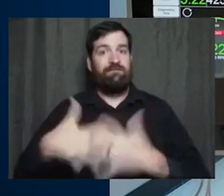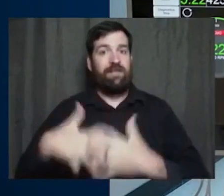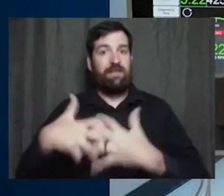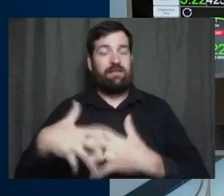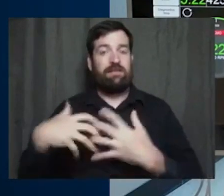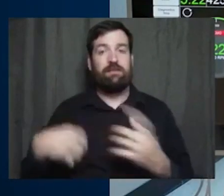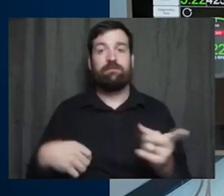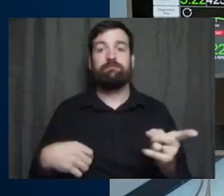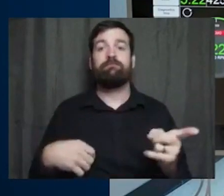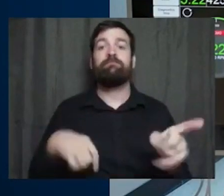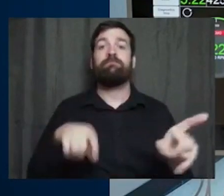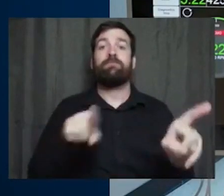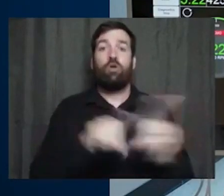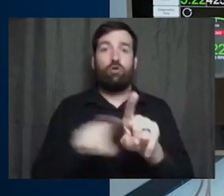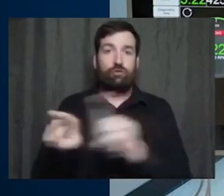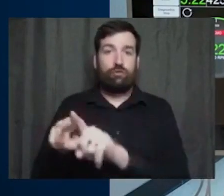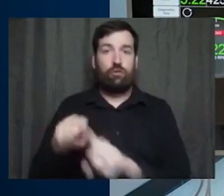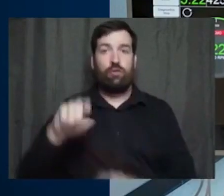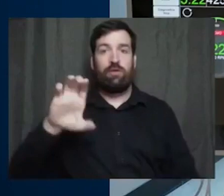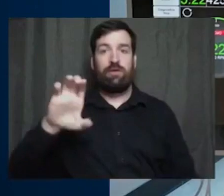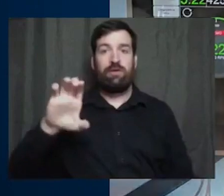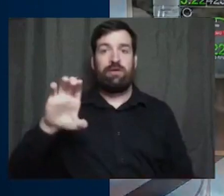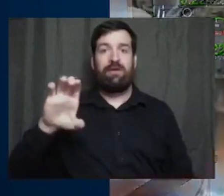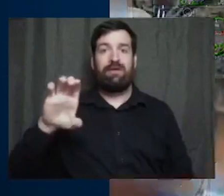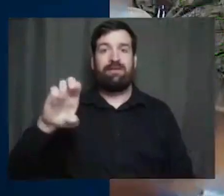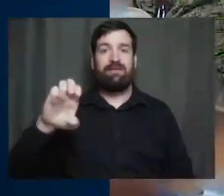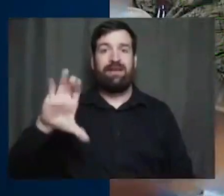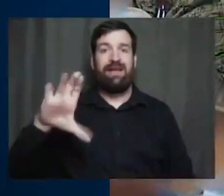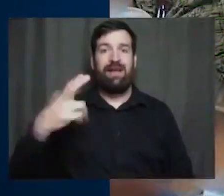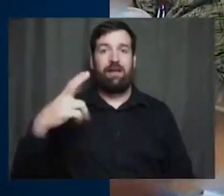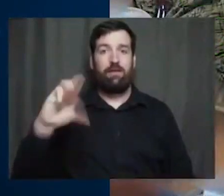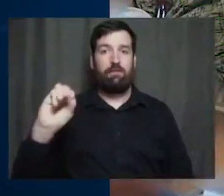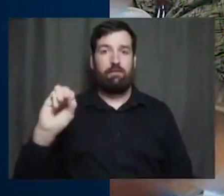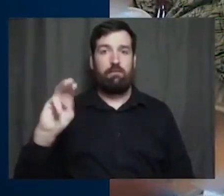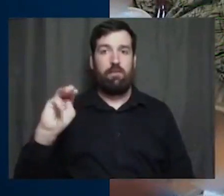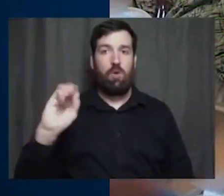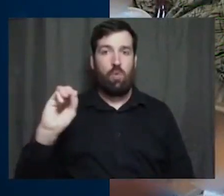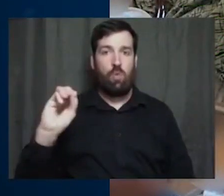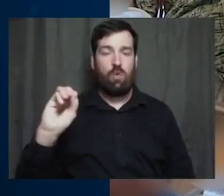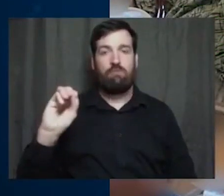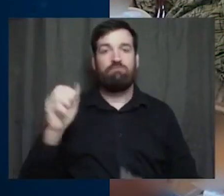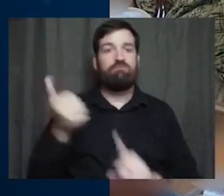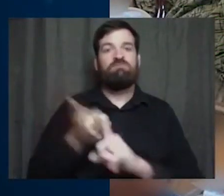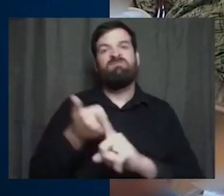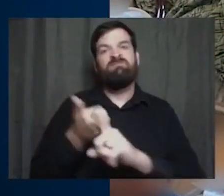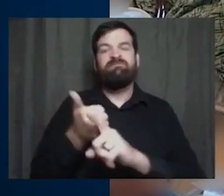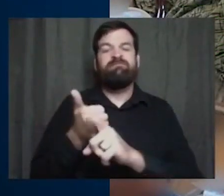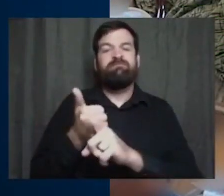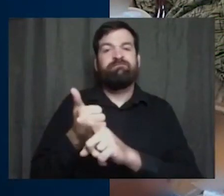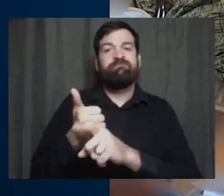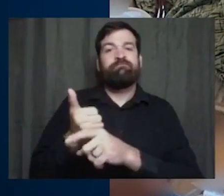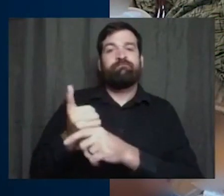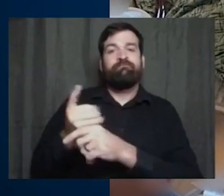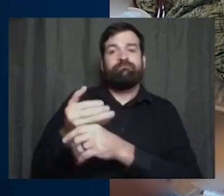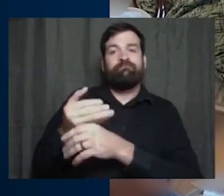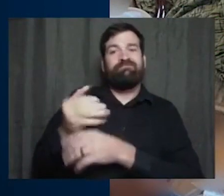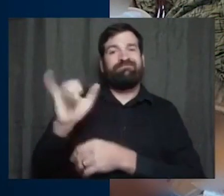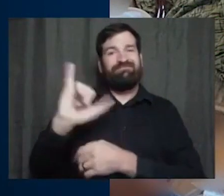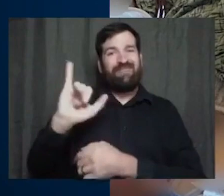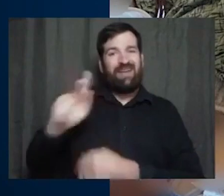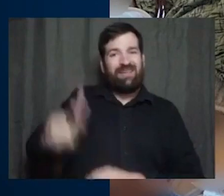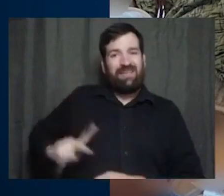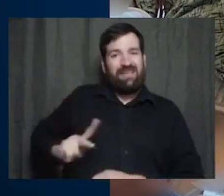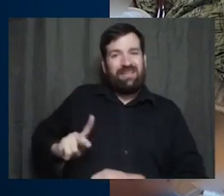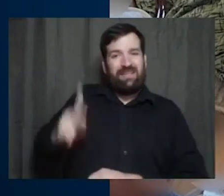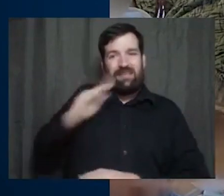also on ECMO. And ECMO is just basically a dialysis, like kidney dialysis, but it's for the lungs to